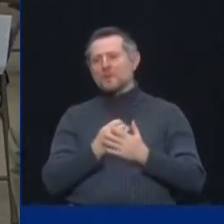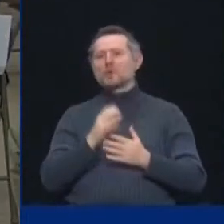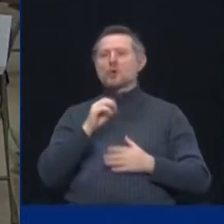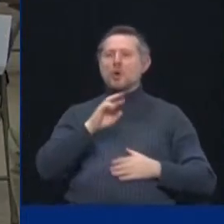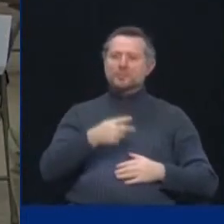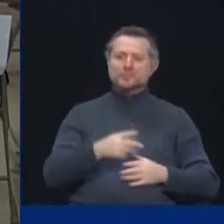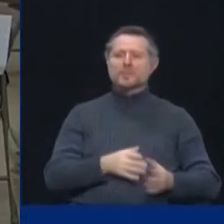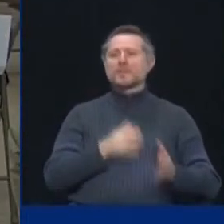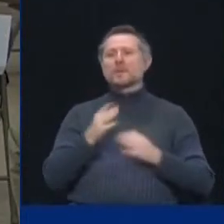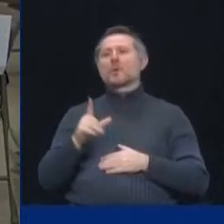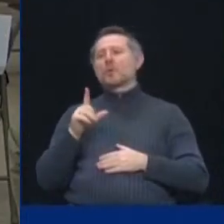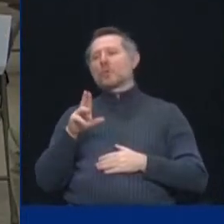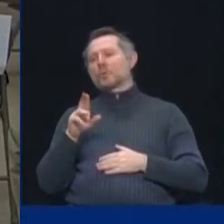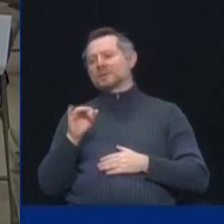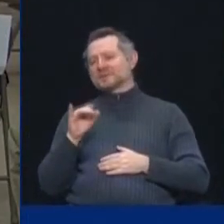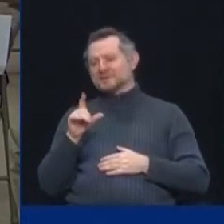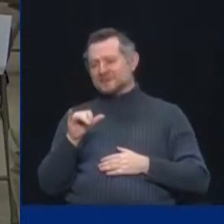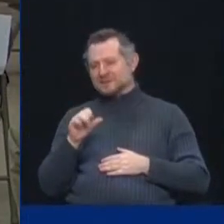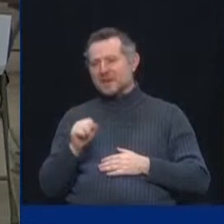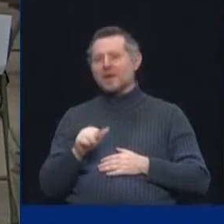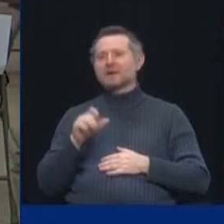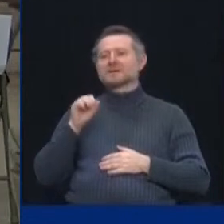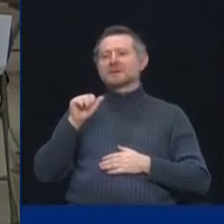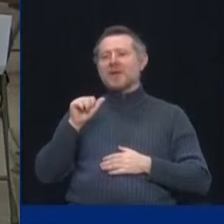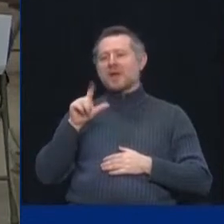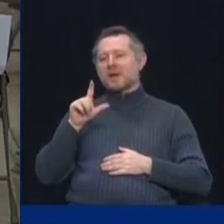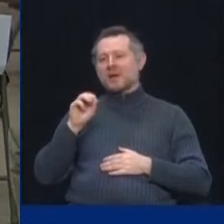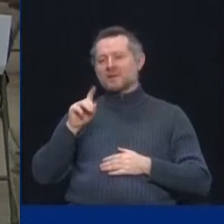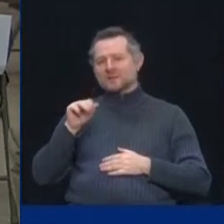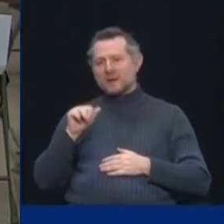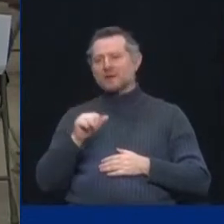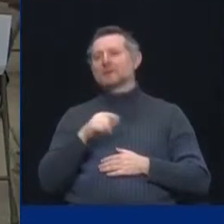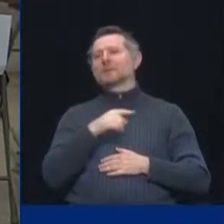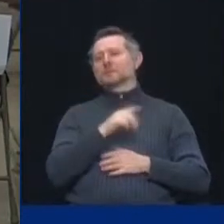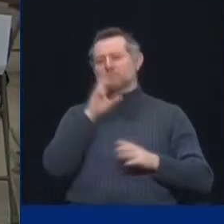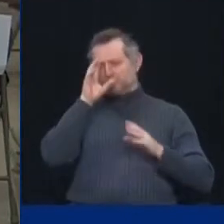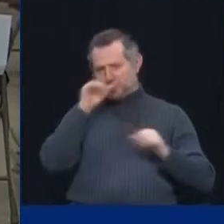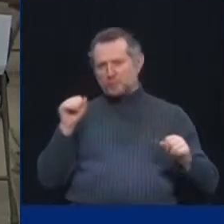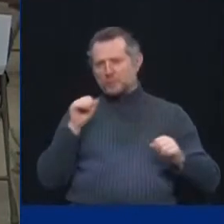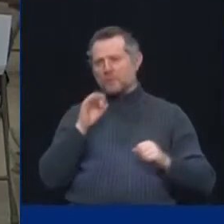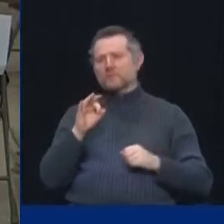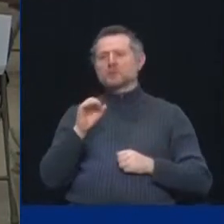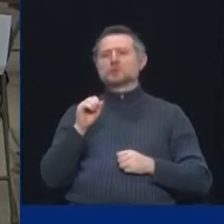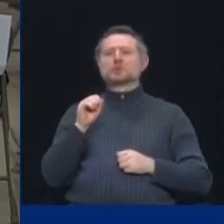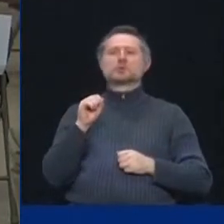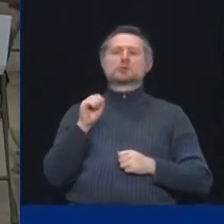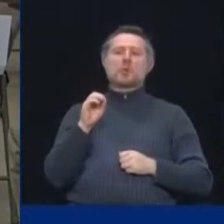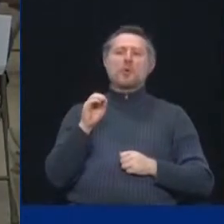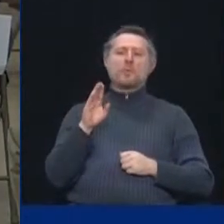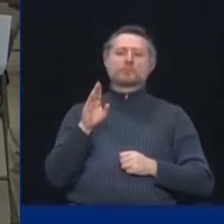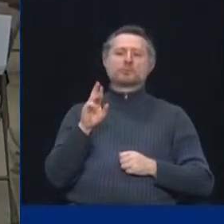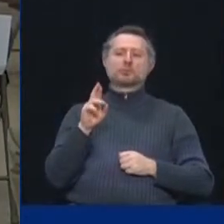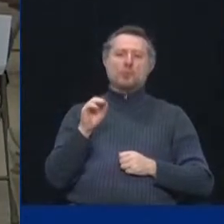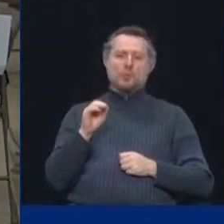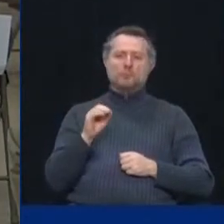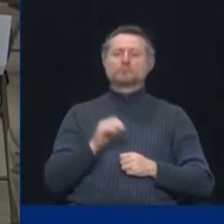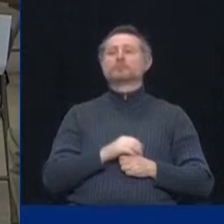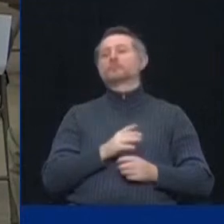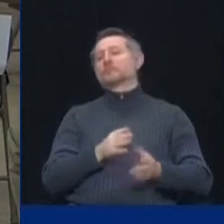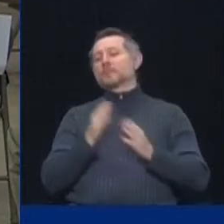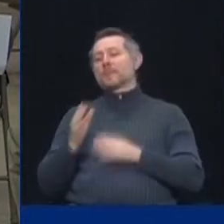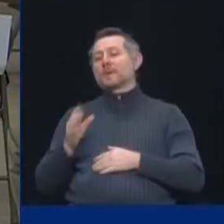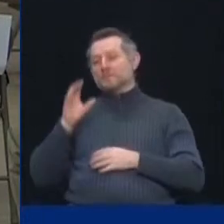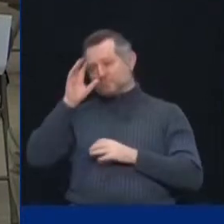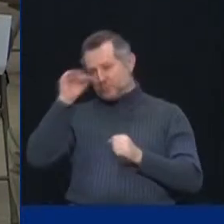Zapata, the president of the South Bronx Overall Economic Development Corporation, better known as SOBRO. And of course, the president of the Bronx Chamber